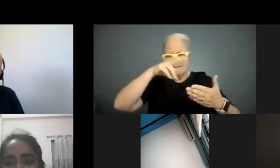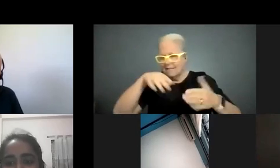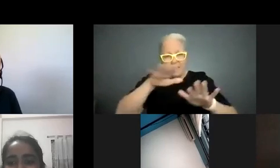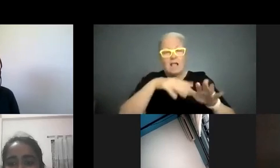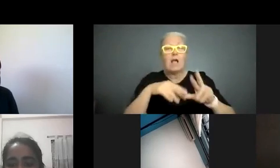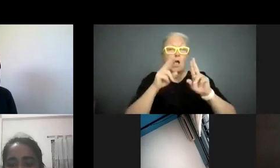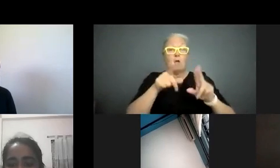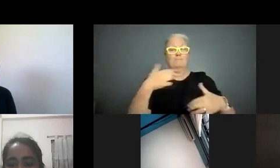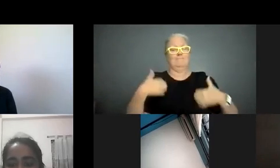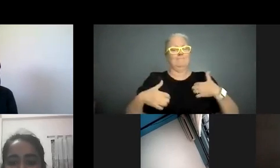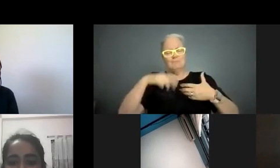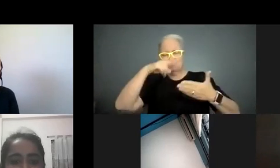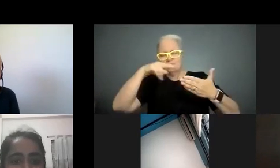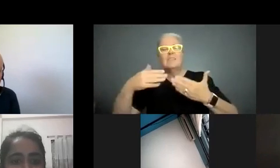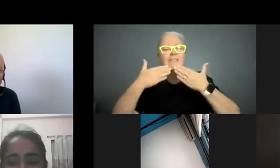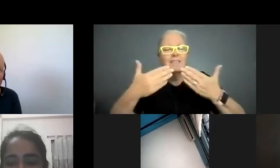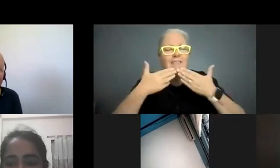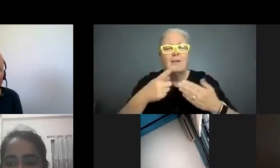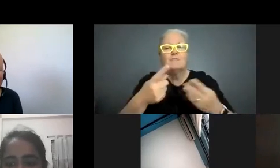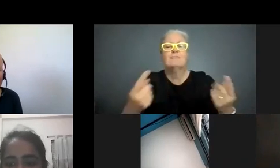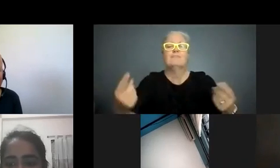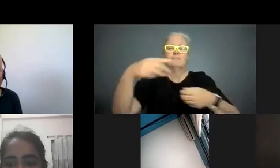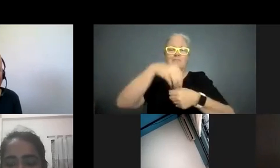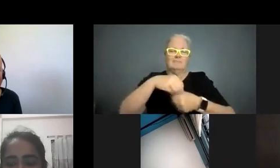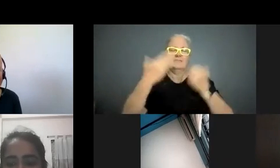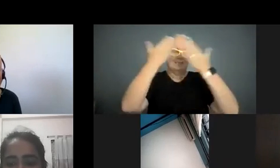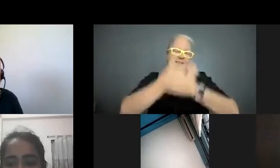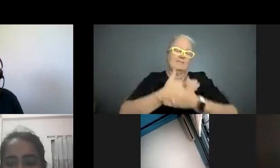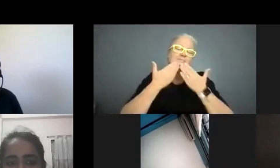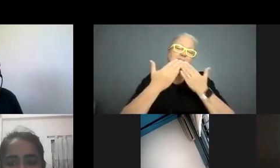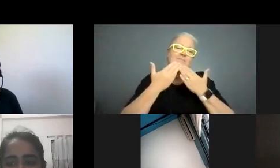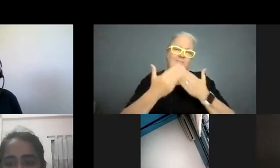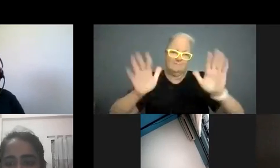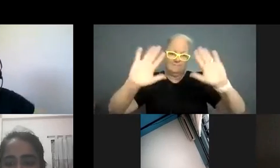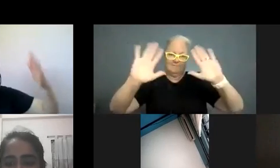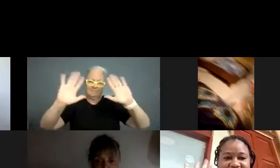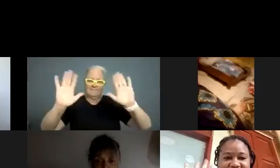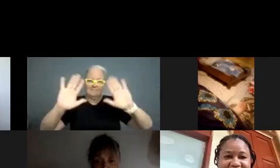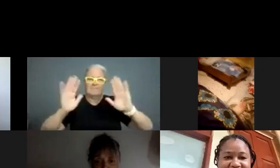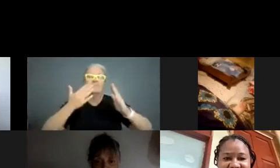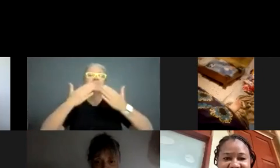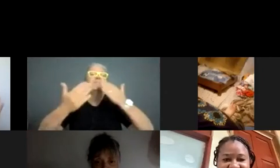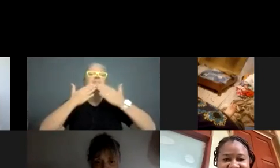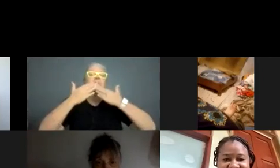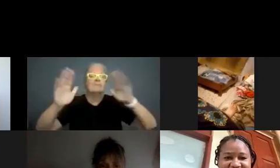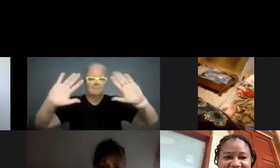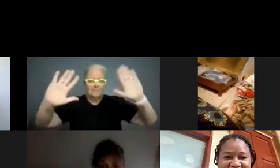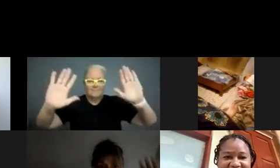interesting anyway. So thank you all for being on the call tonight. Thank you very much. Thank Bye-bye. you. Goodbye,